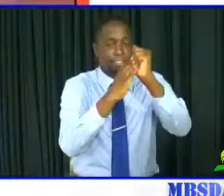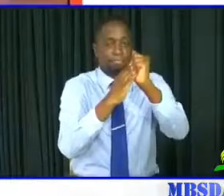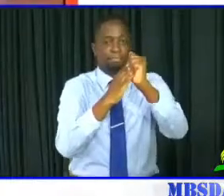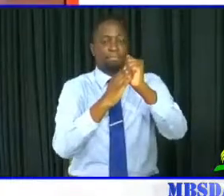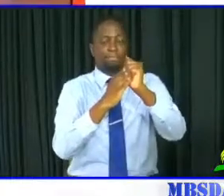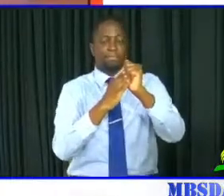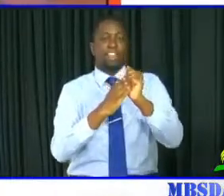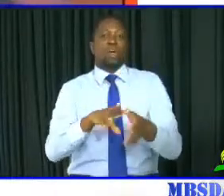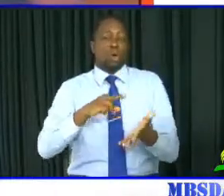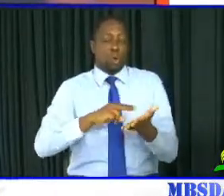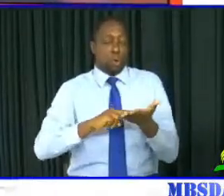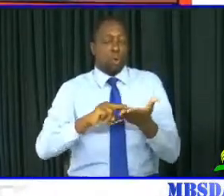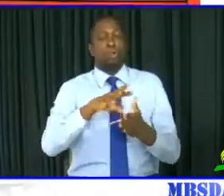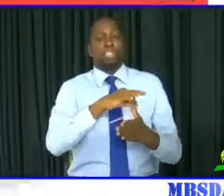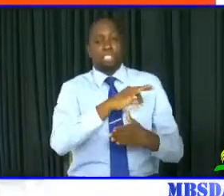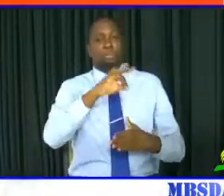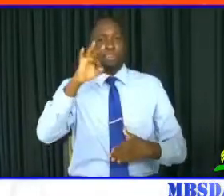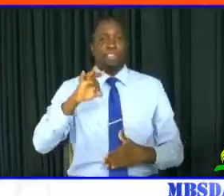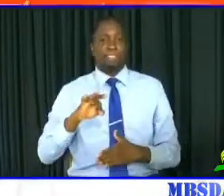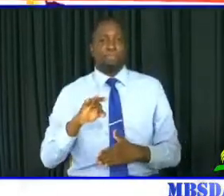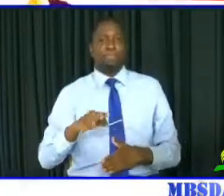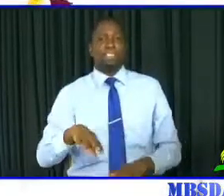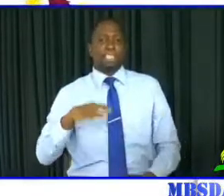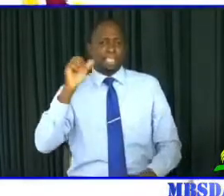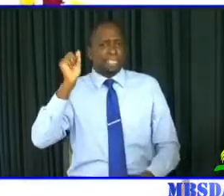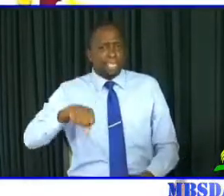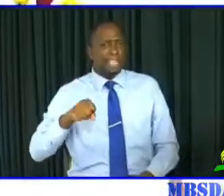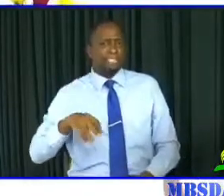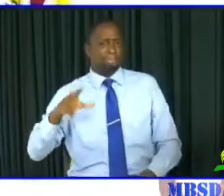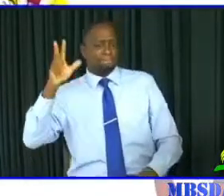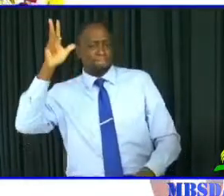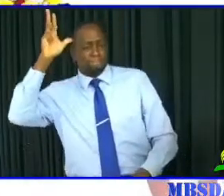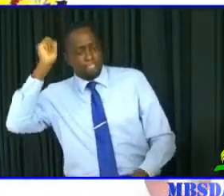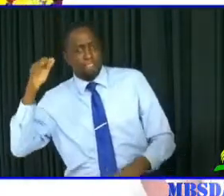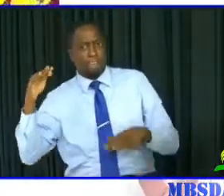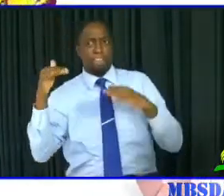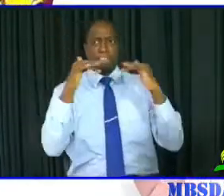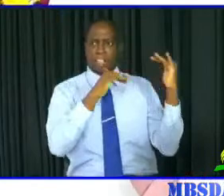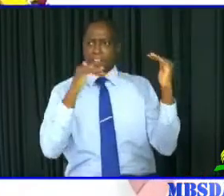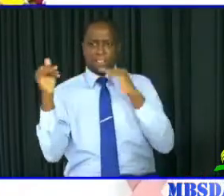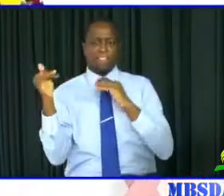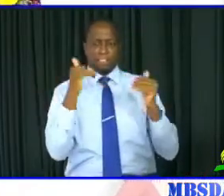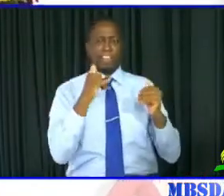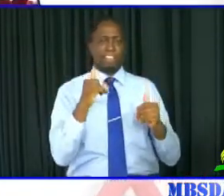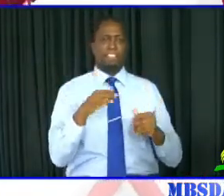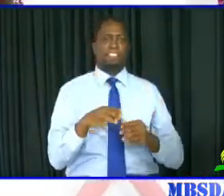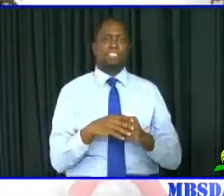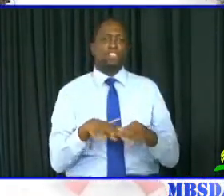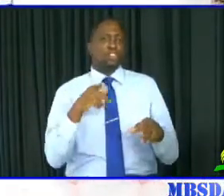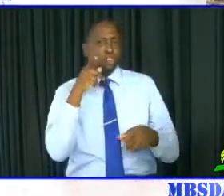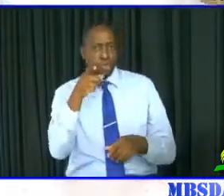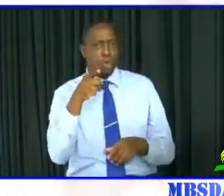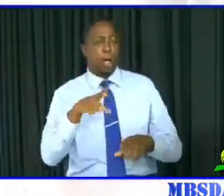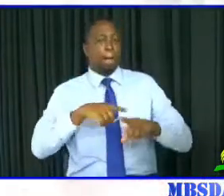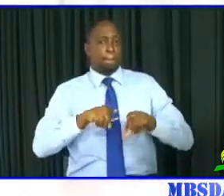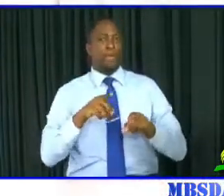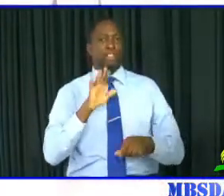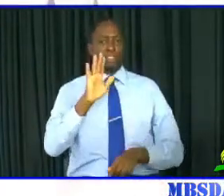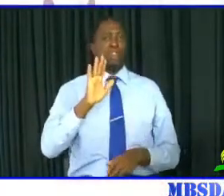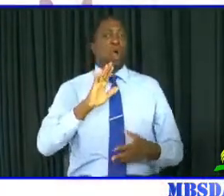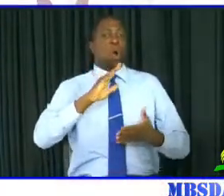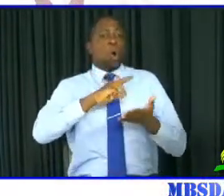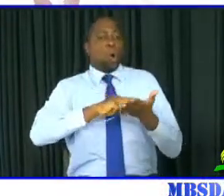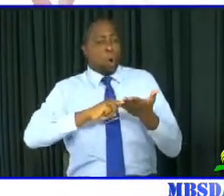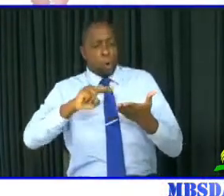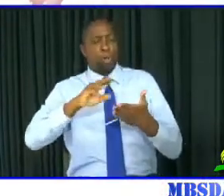The Holy Spirit, even though the enemy is fighting against your soul, the Holy Spirit is your